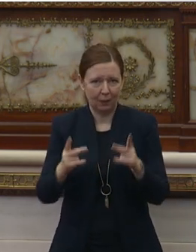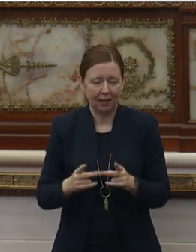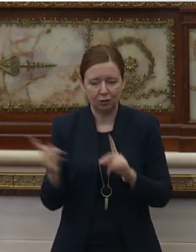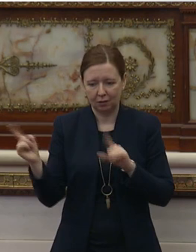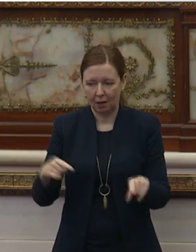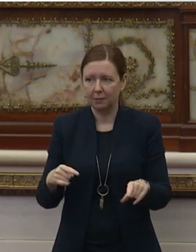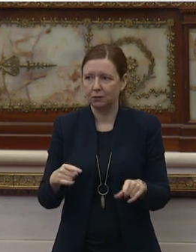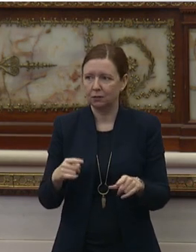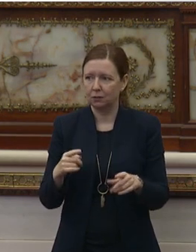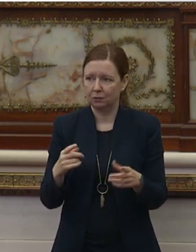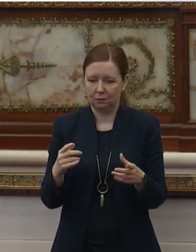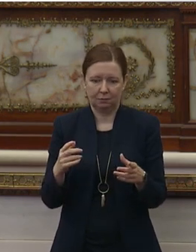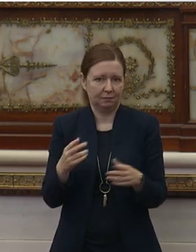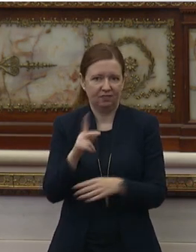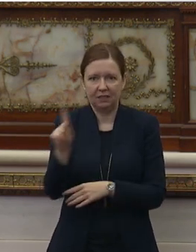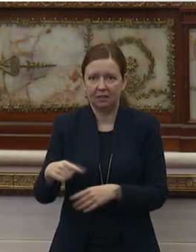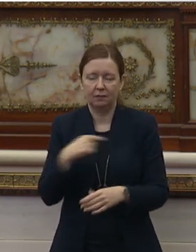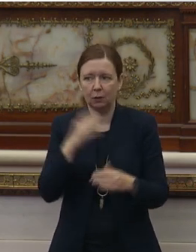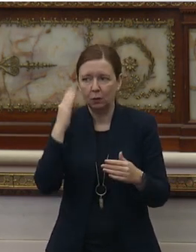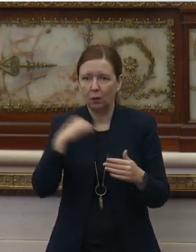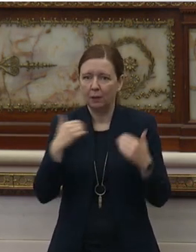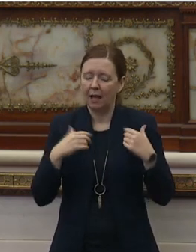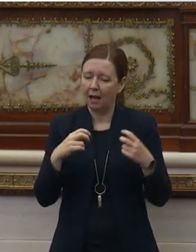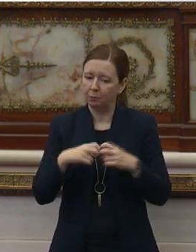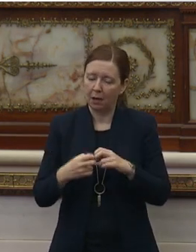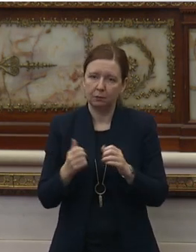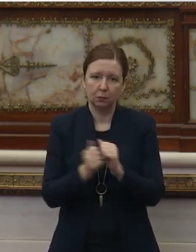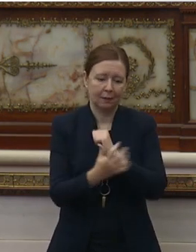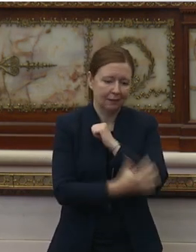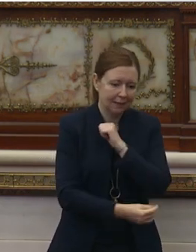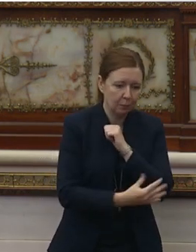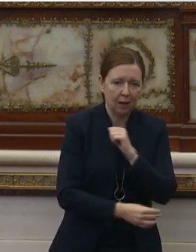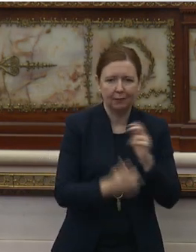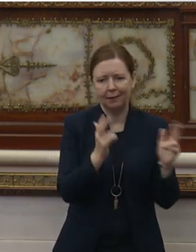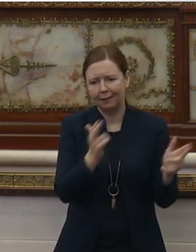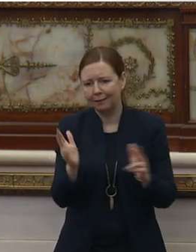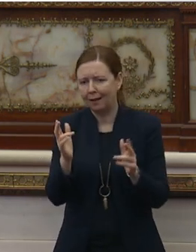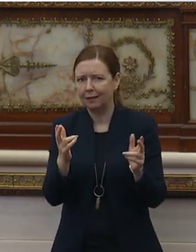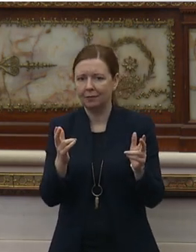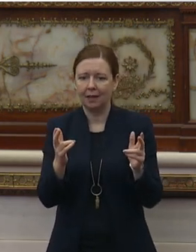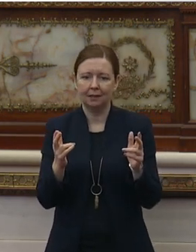into the heart of North Philadelphia, where we know we have issues of poverty, gun violence, and employment,